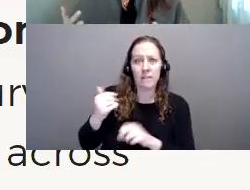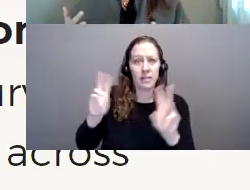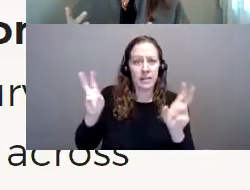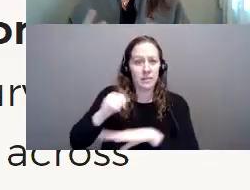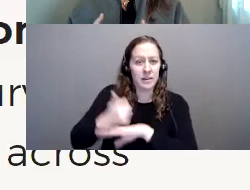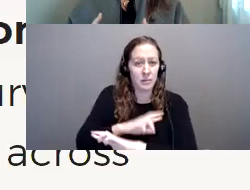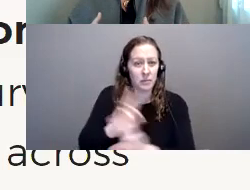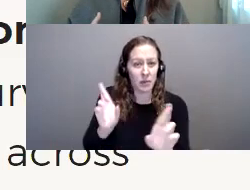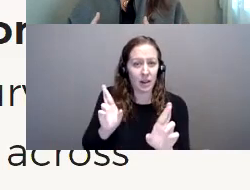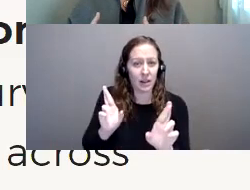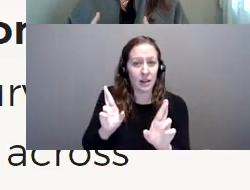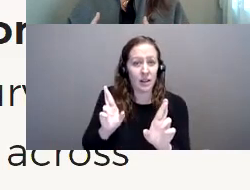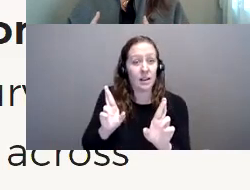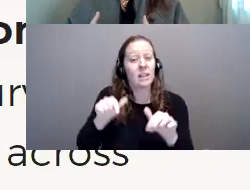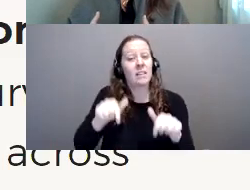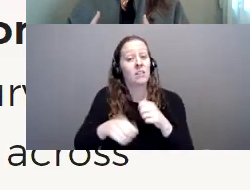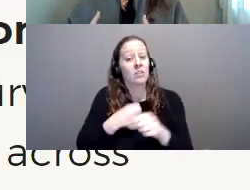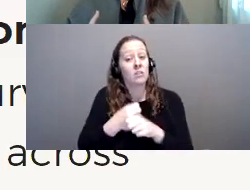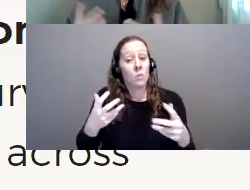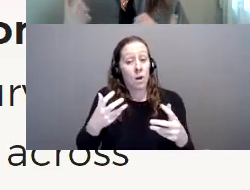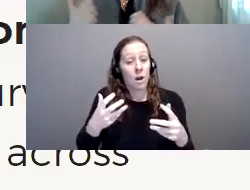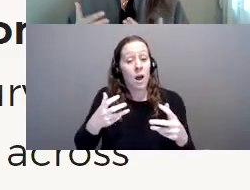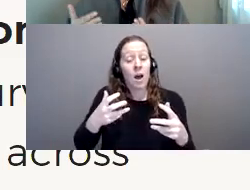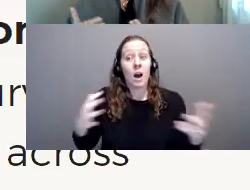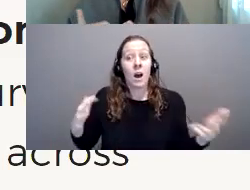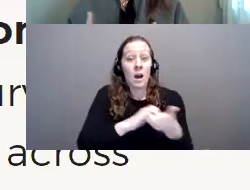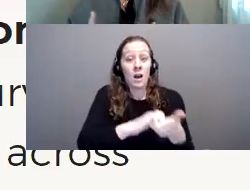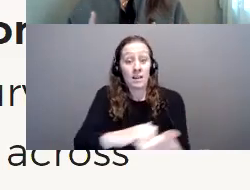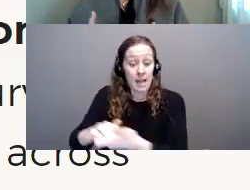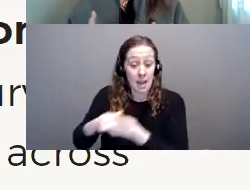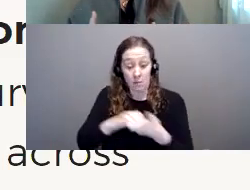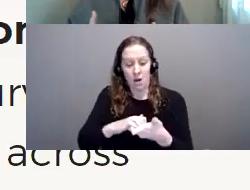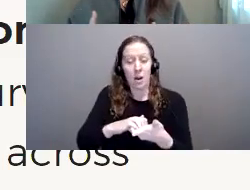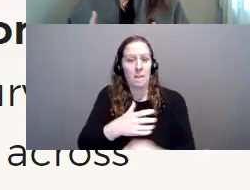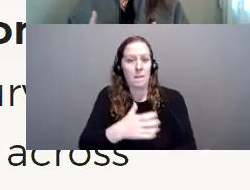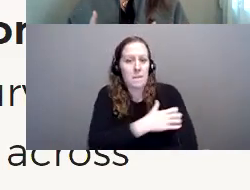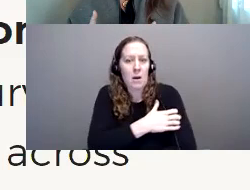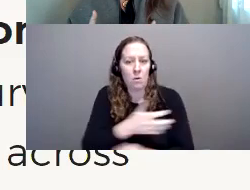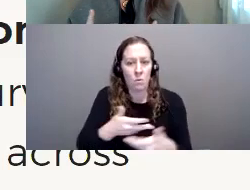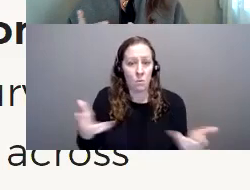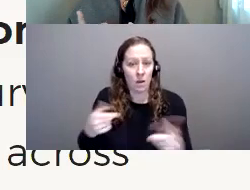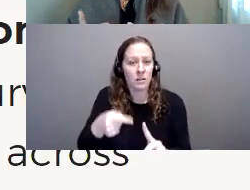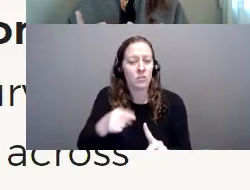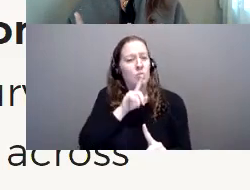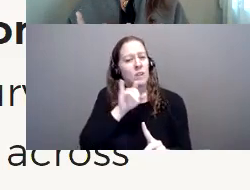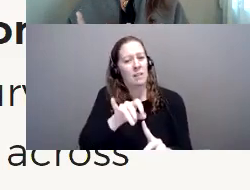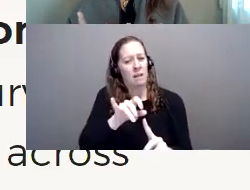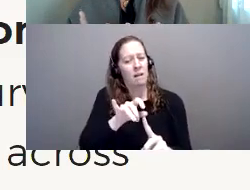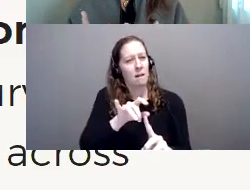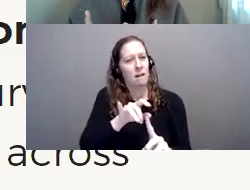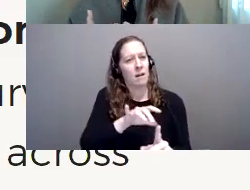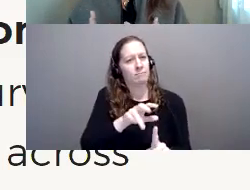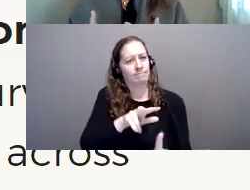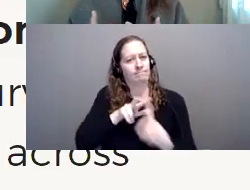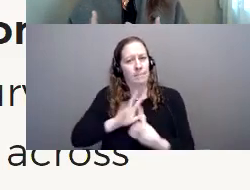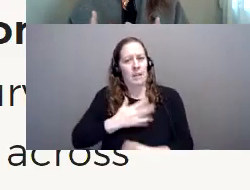This year is the power of collaboration. And I think that truly aligns with the work that we do in preventing elder abuse,